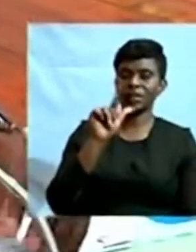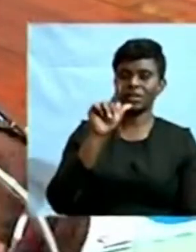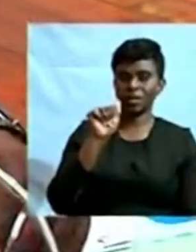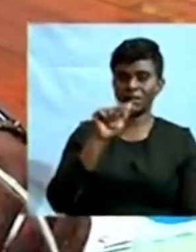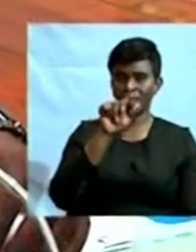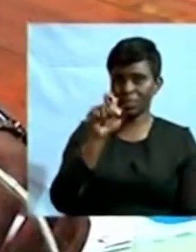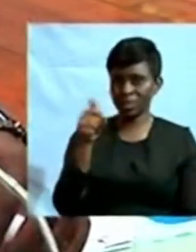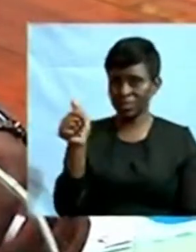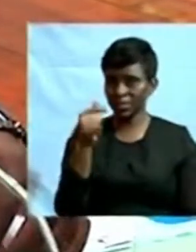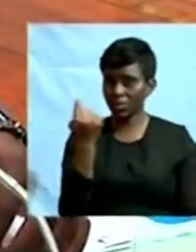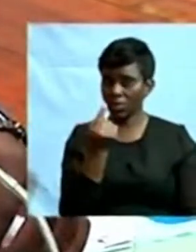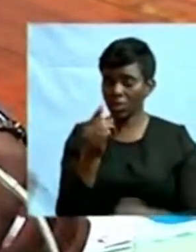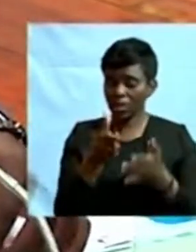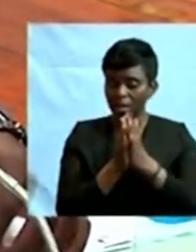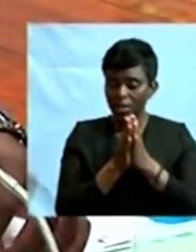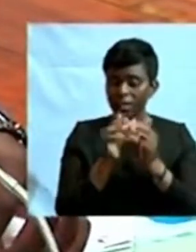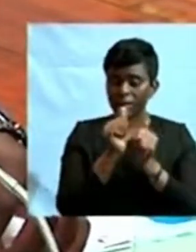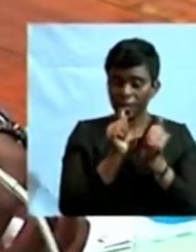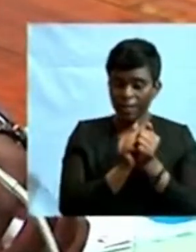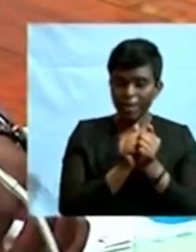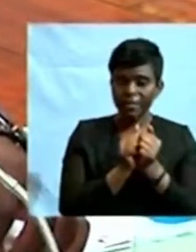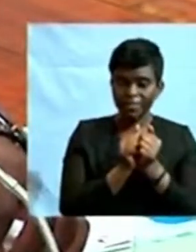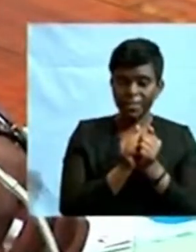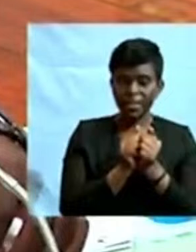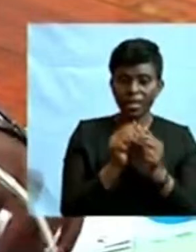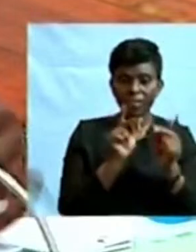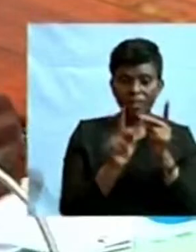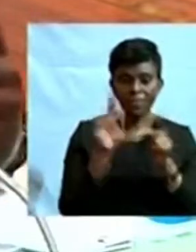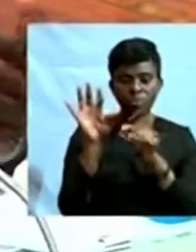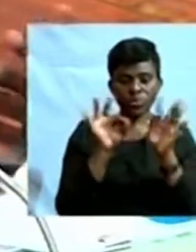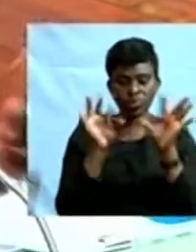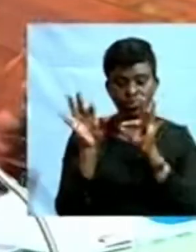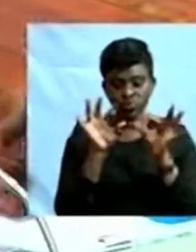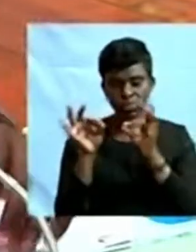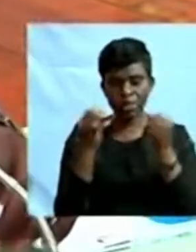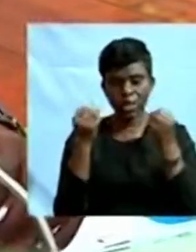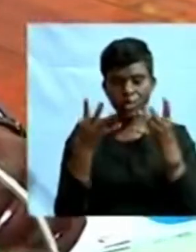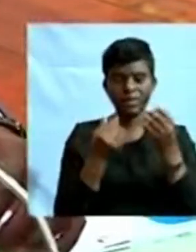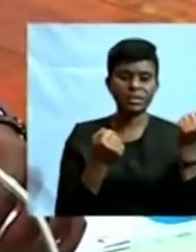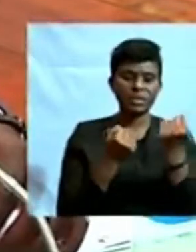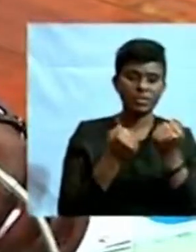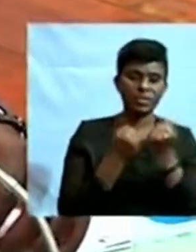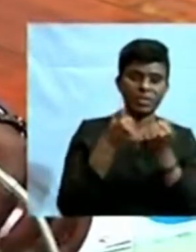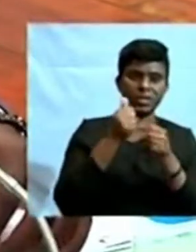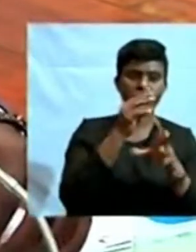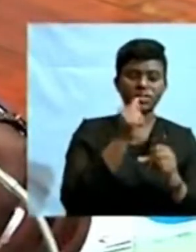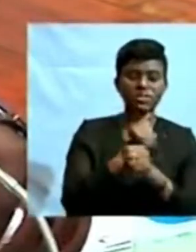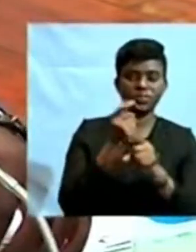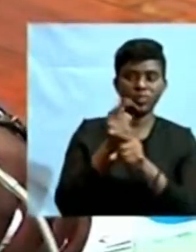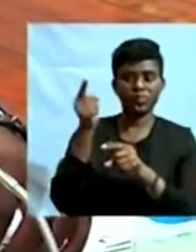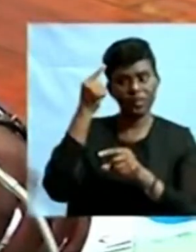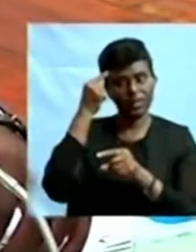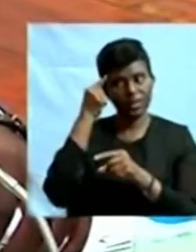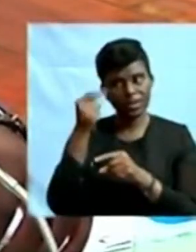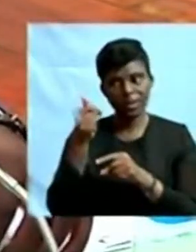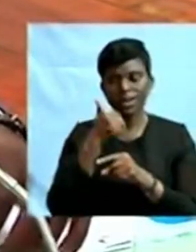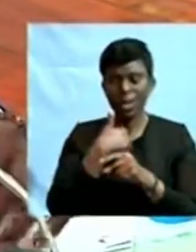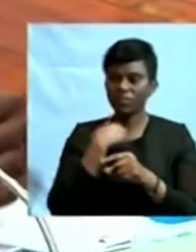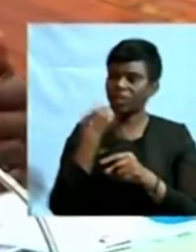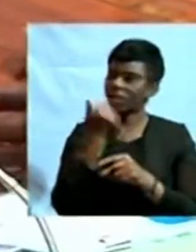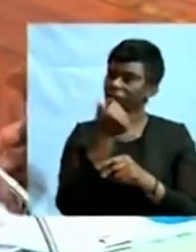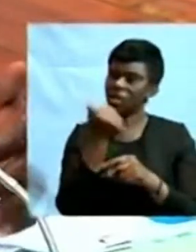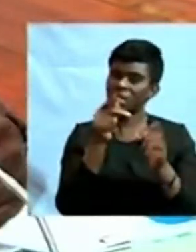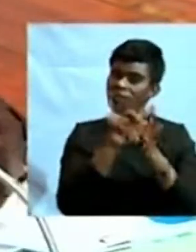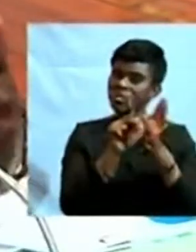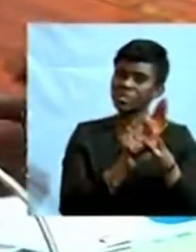when he was asking about preference. How much support are you receiving from government? Do you have any